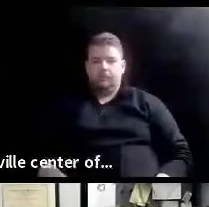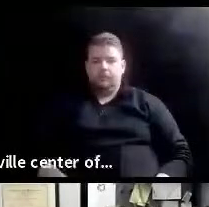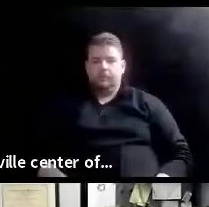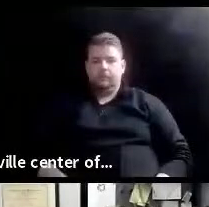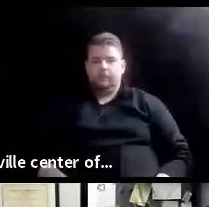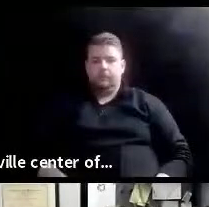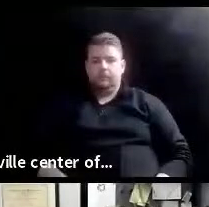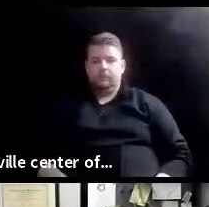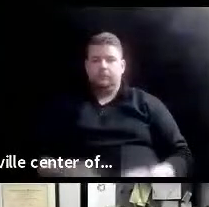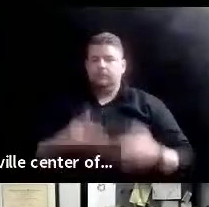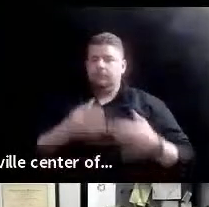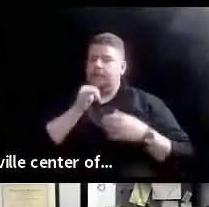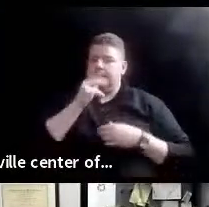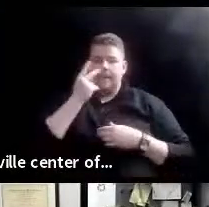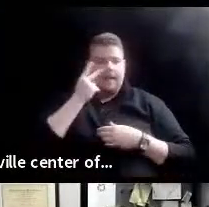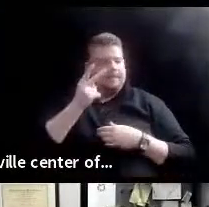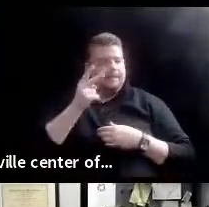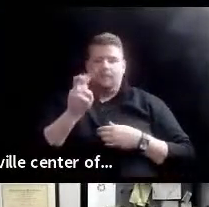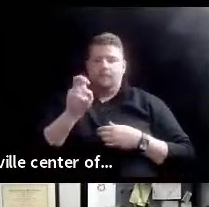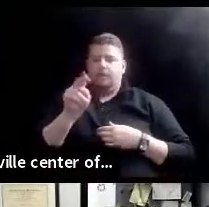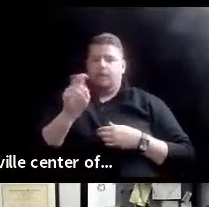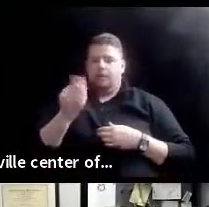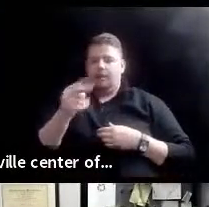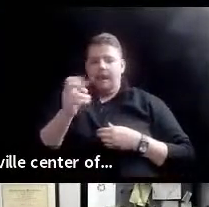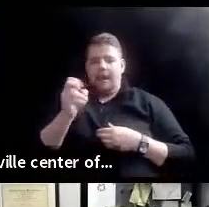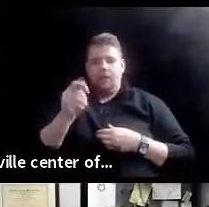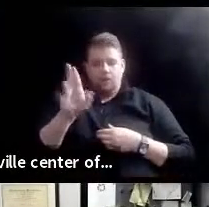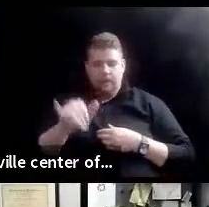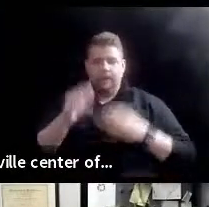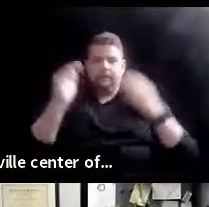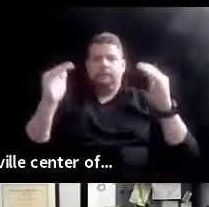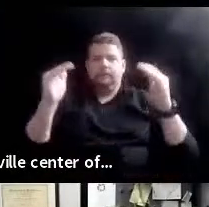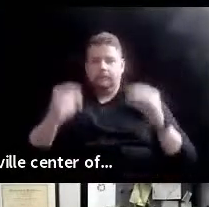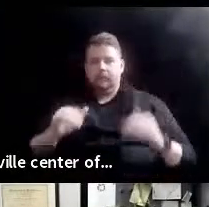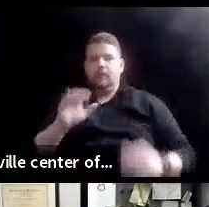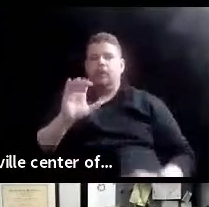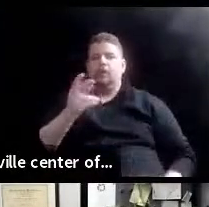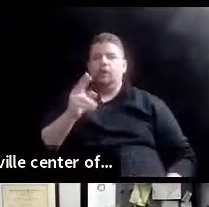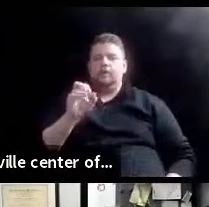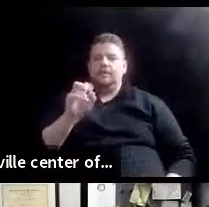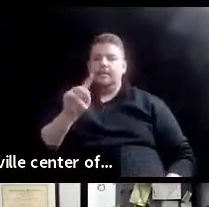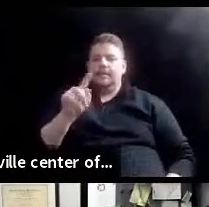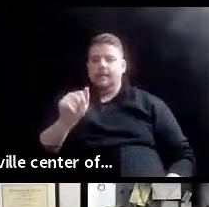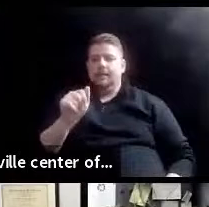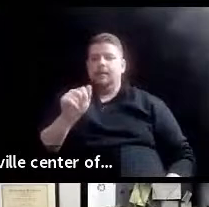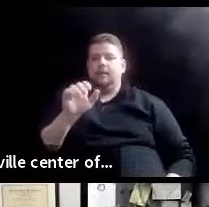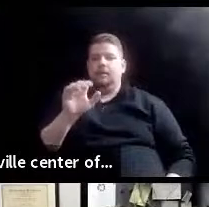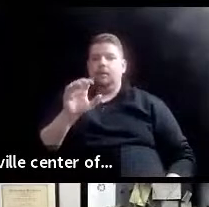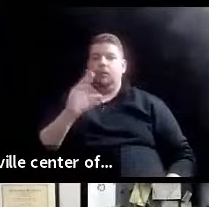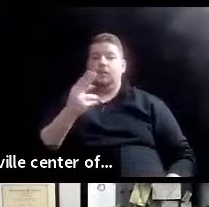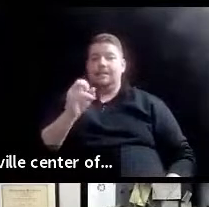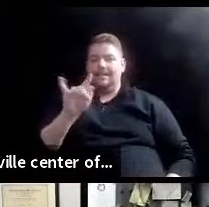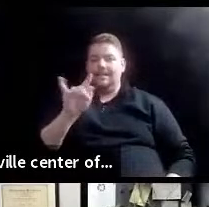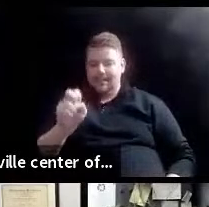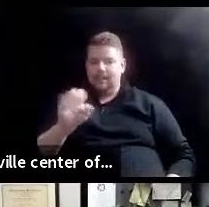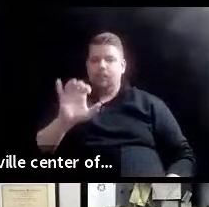All right, not seeing Vernon Henry here, so we'll move on to Christine Cruz.